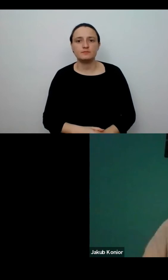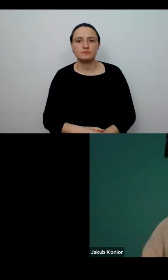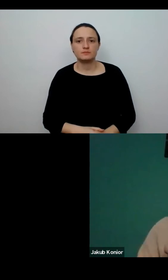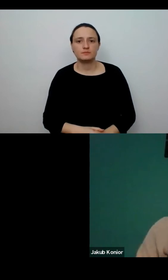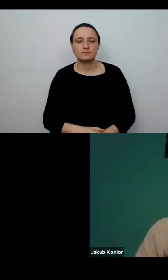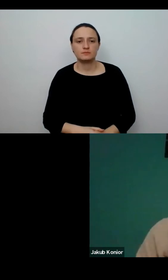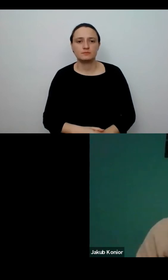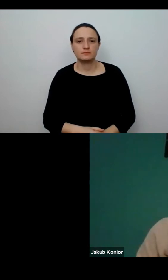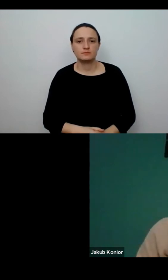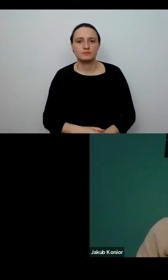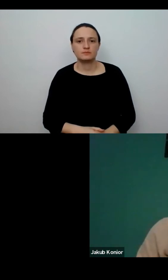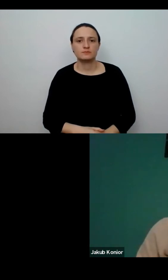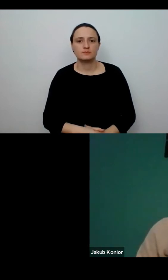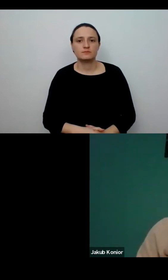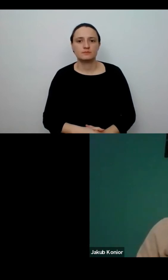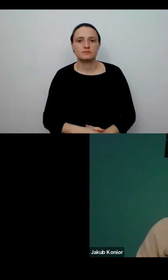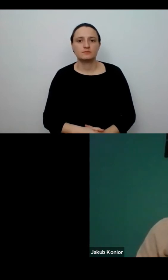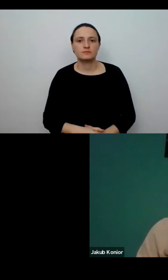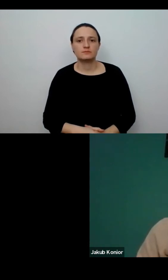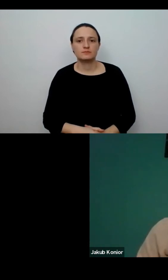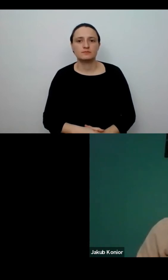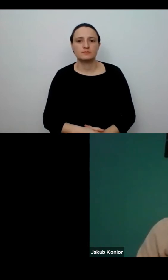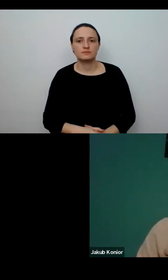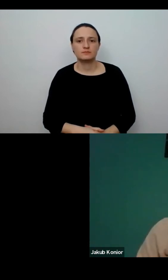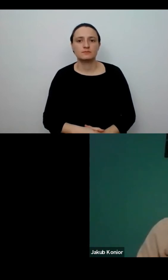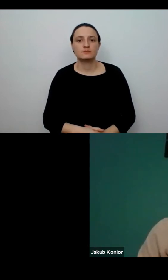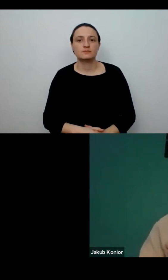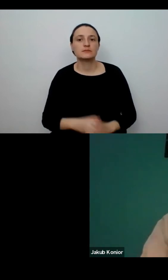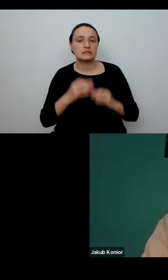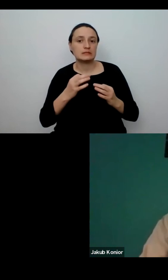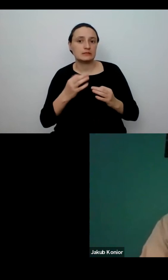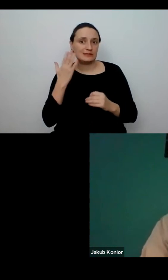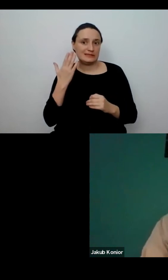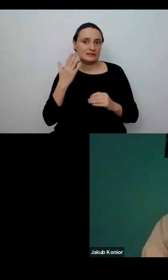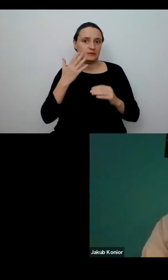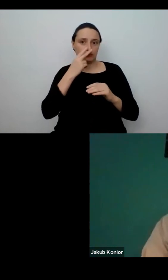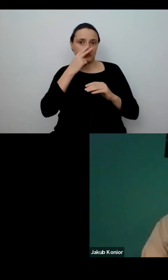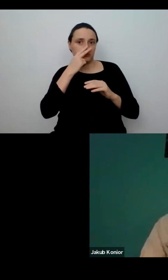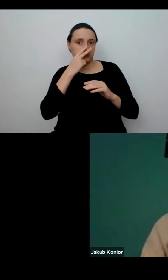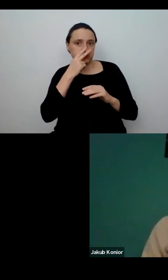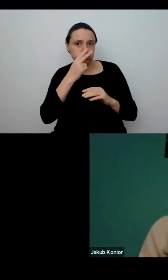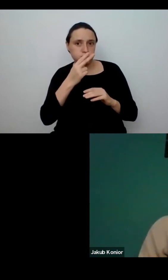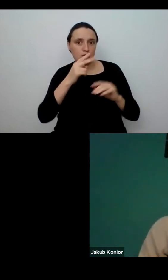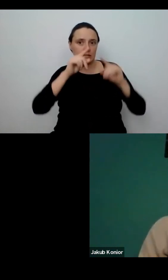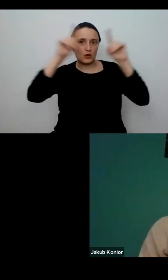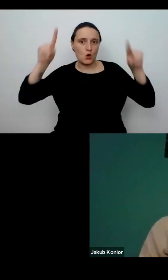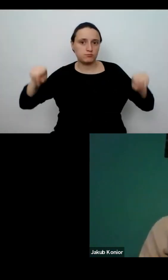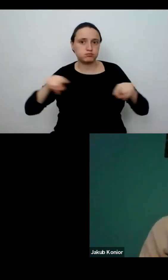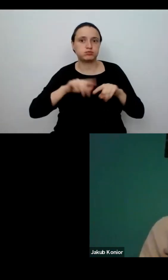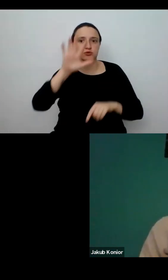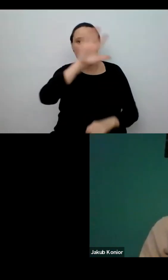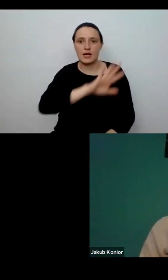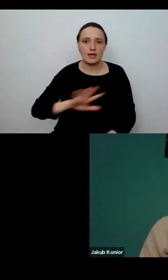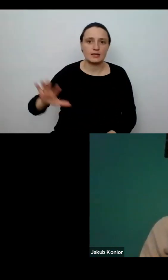the image, satellite image of the Sopotnia Wielka, and there was it was an older image when the